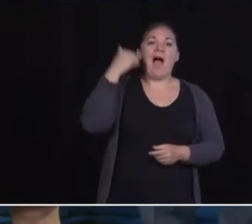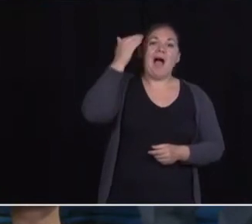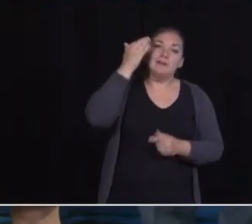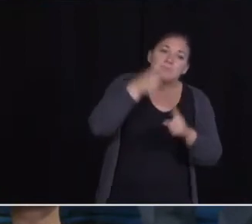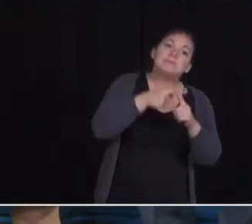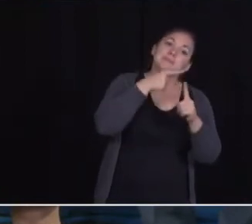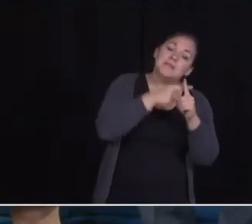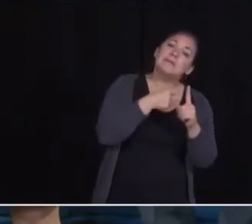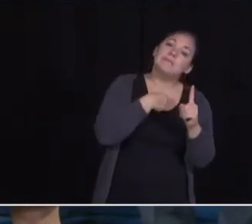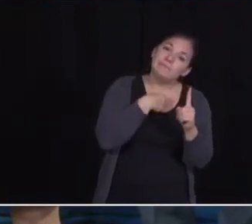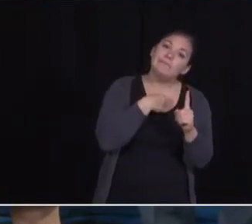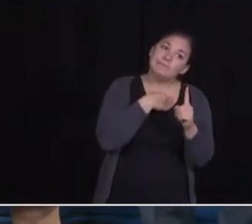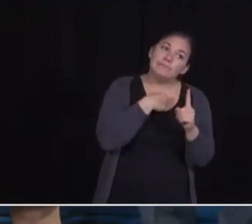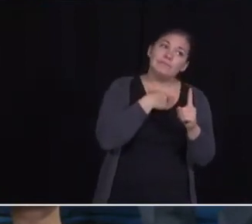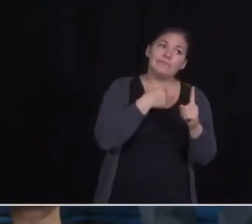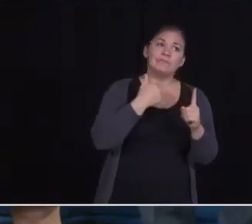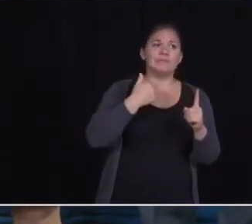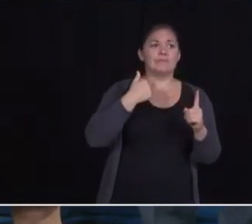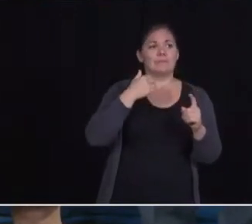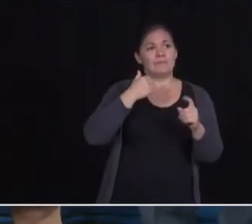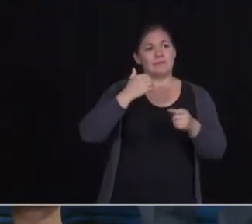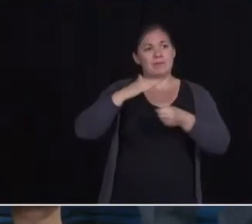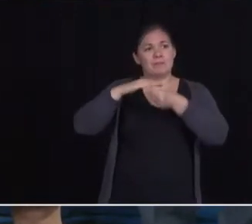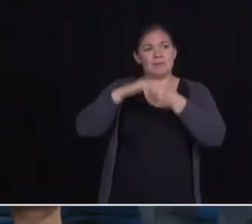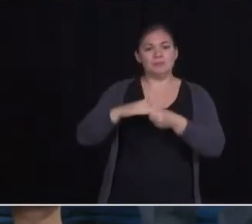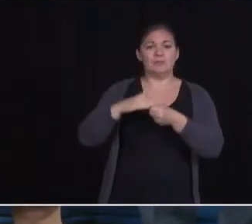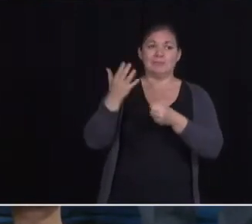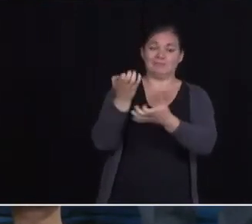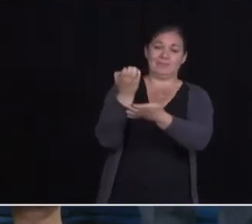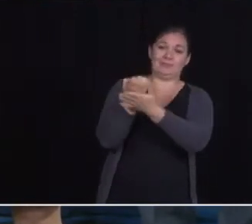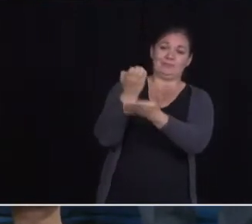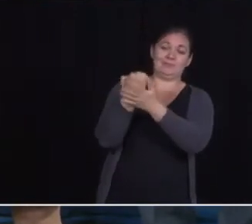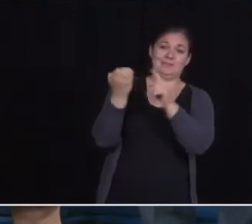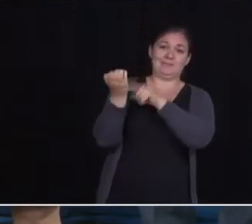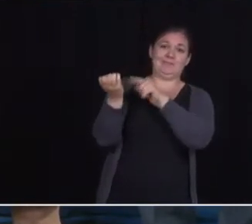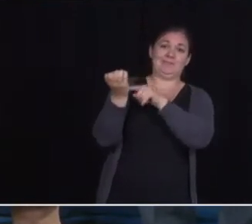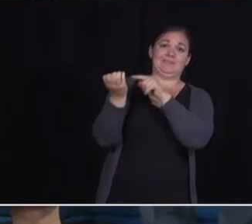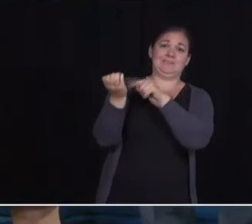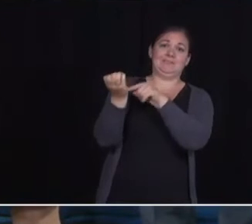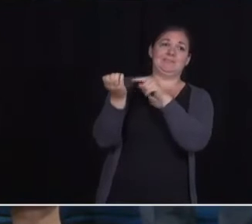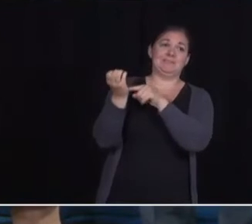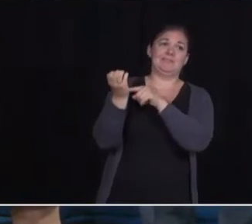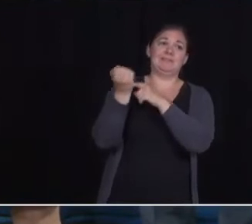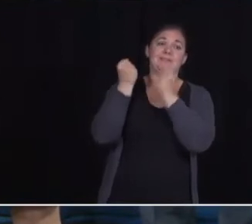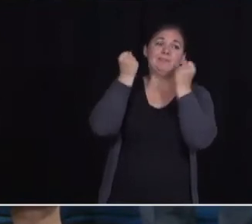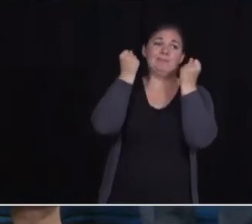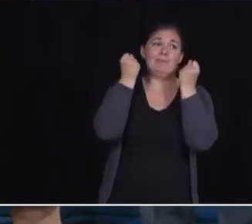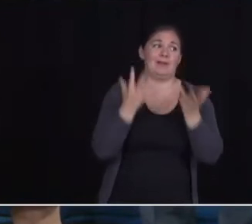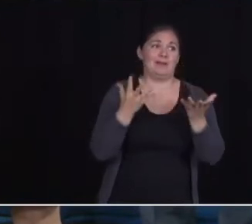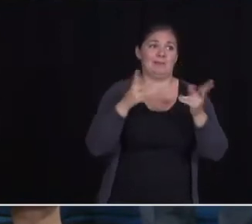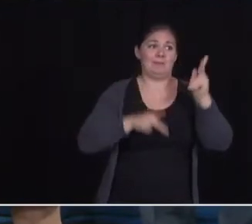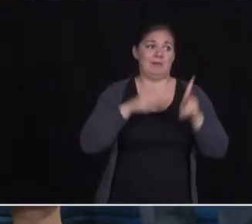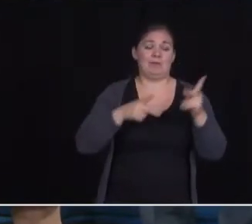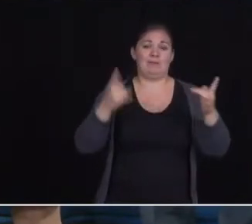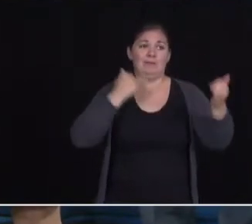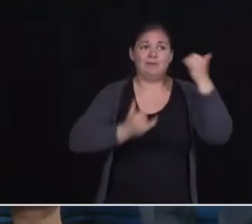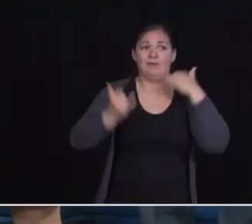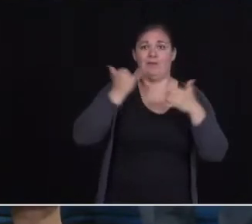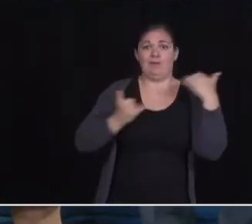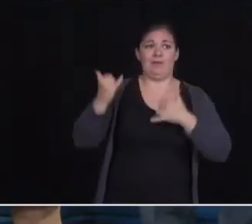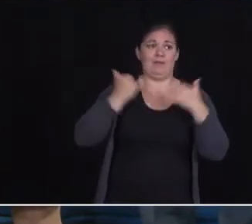of the economy on me too, and I've had so many people, you know, calling, and you know, it's